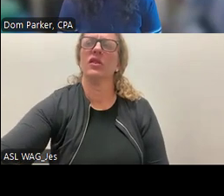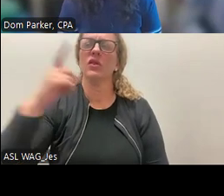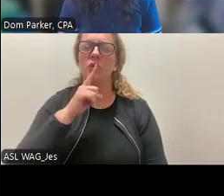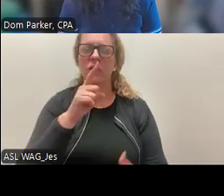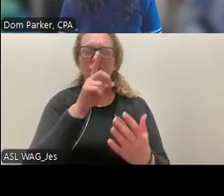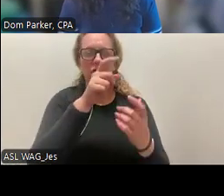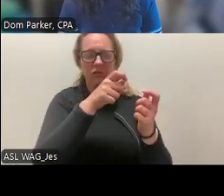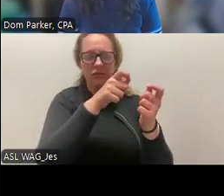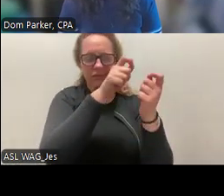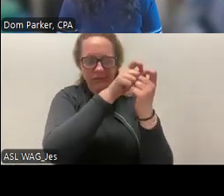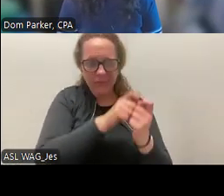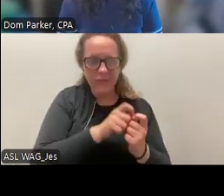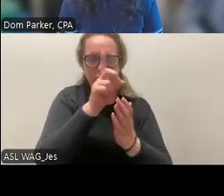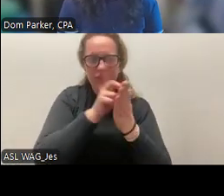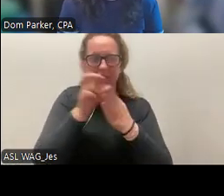are important?